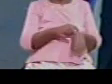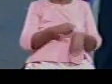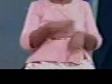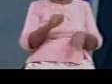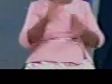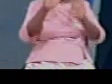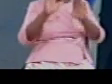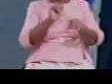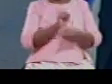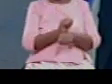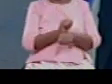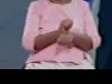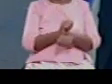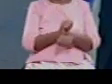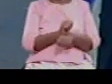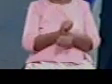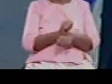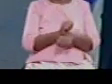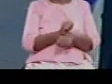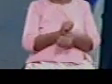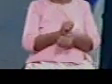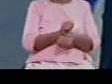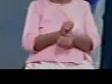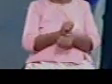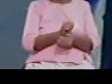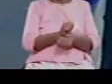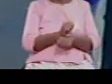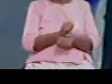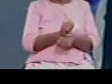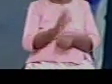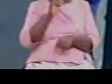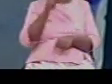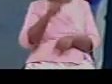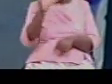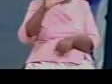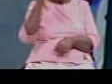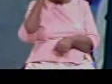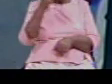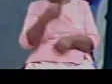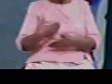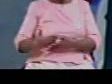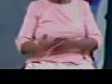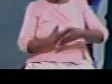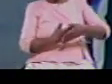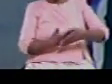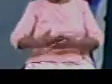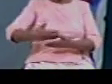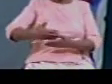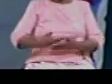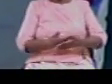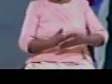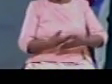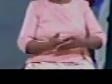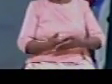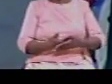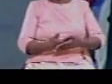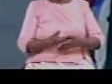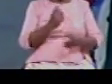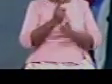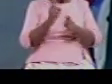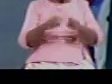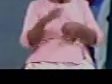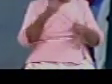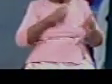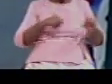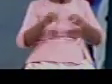Set time of miracle. Are you looking for child? The Lord did it for Sarah.